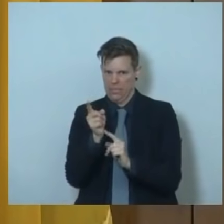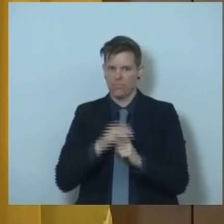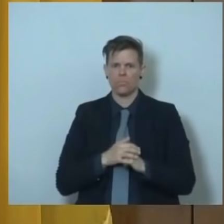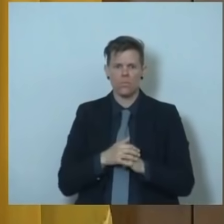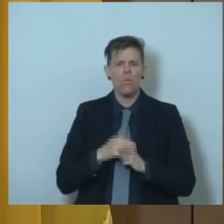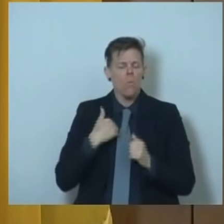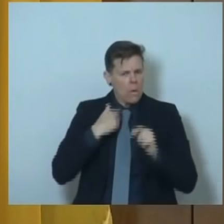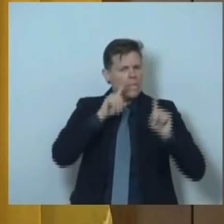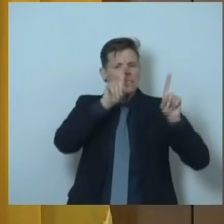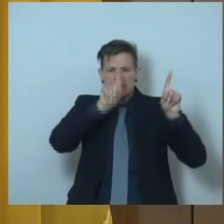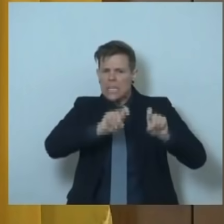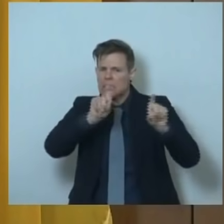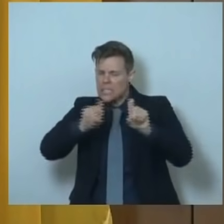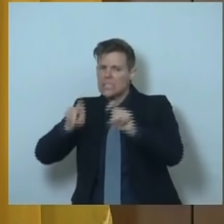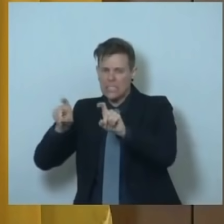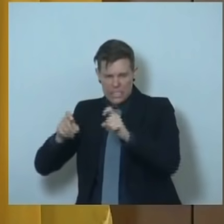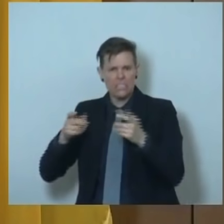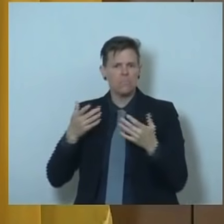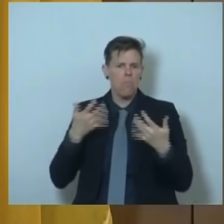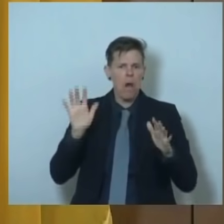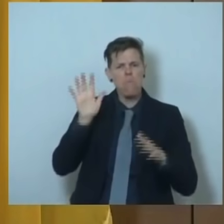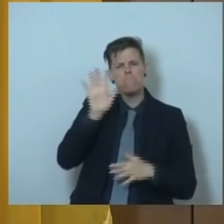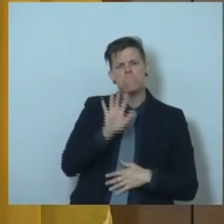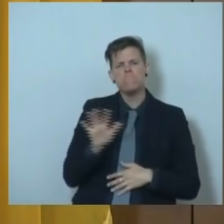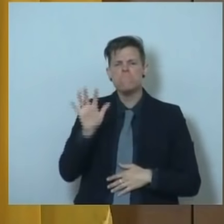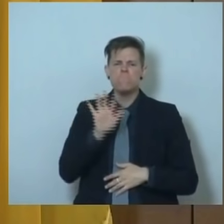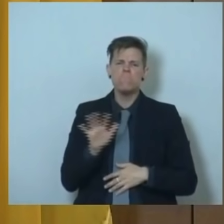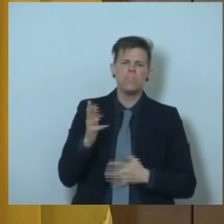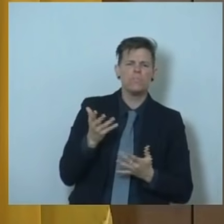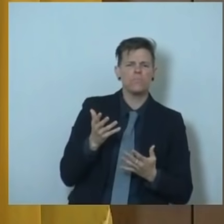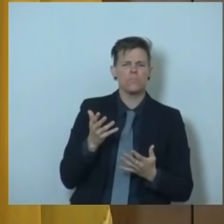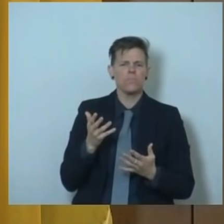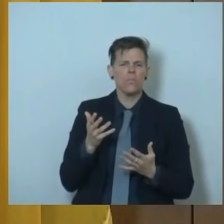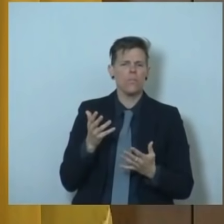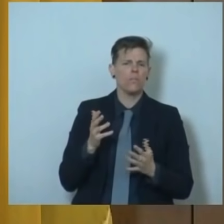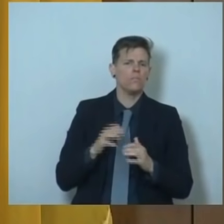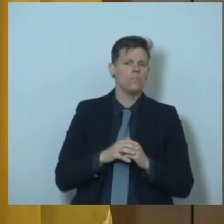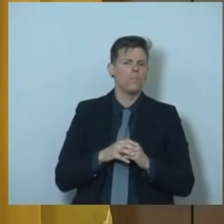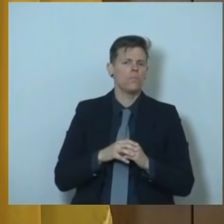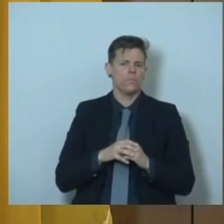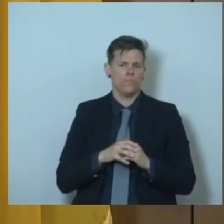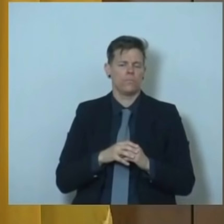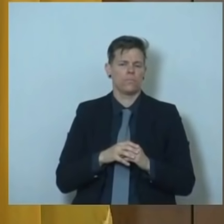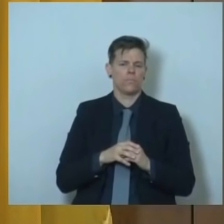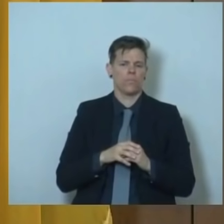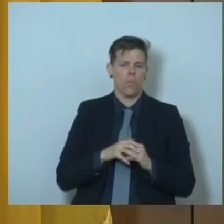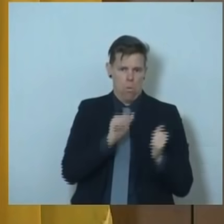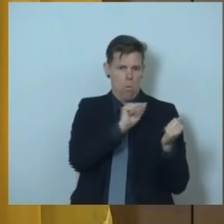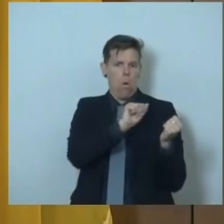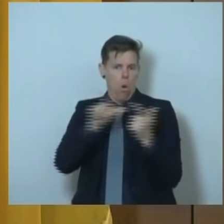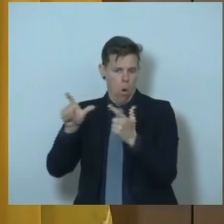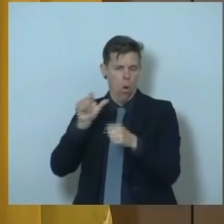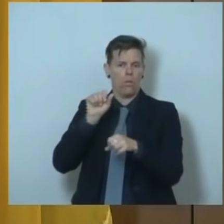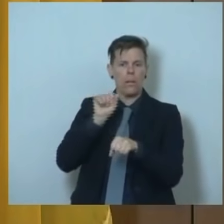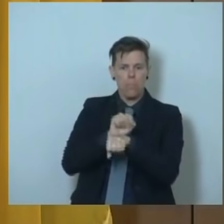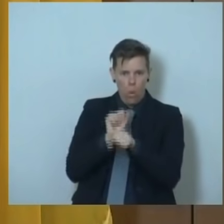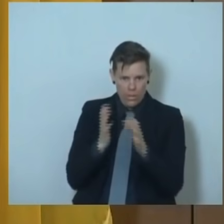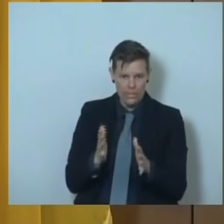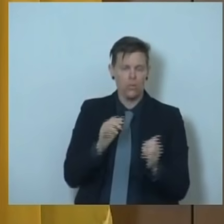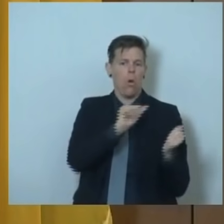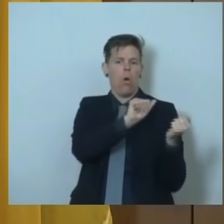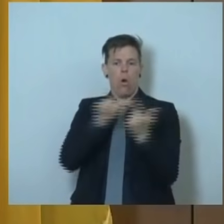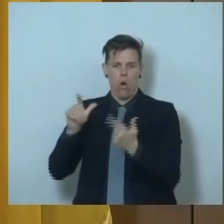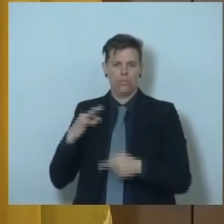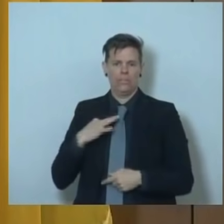we've completed all of the testing for every single employee. And while we wait for those results,